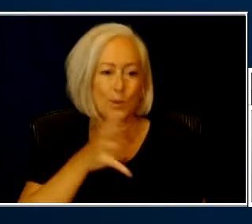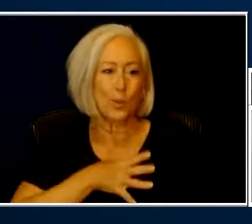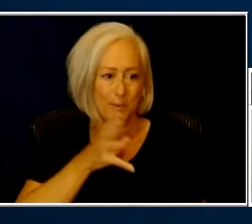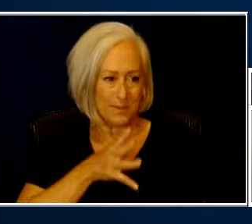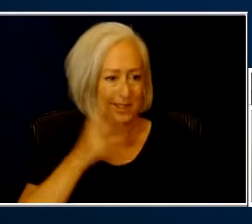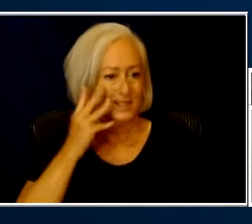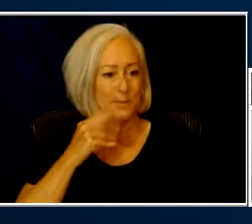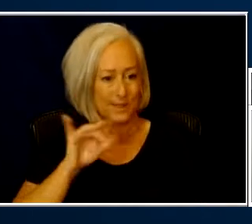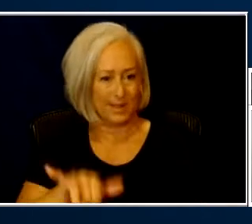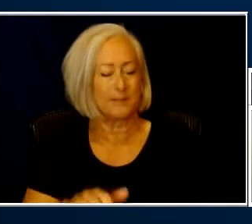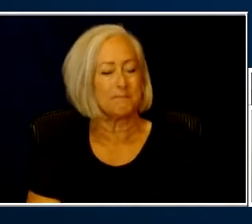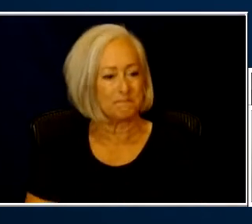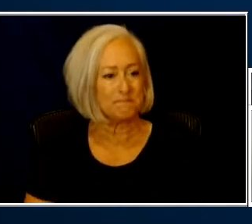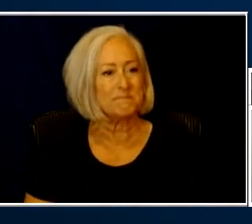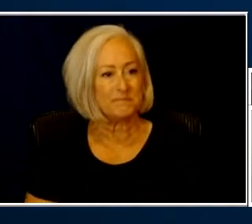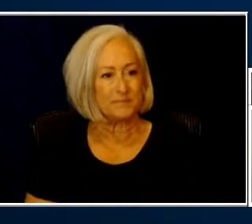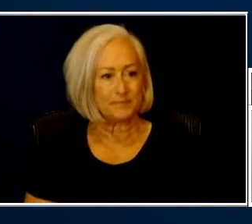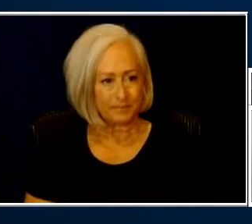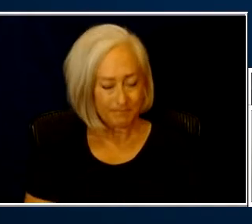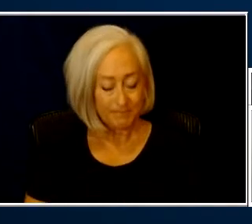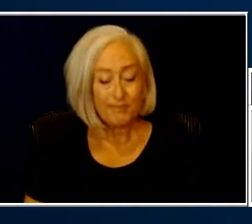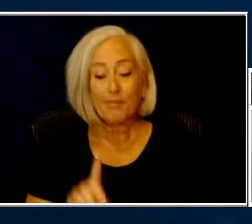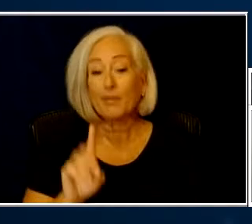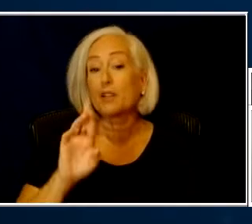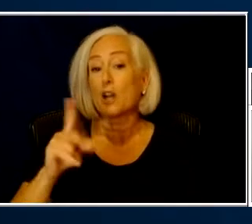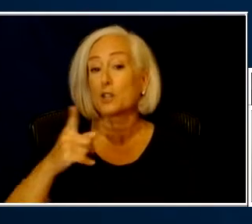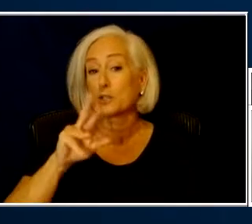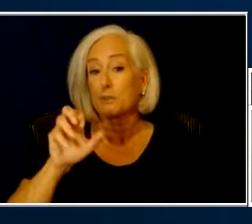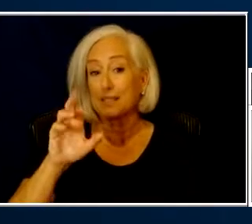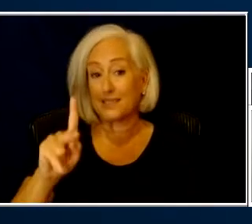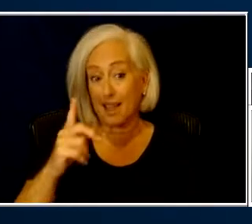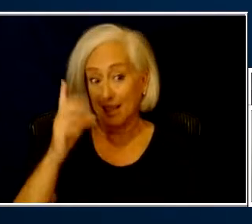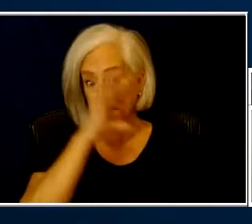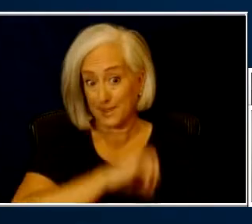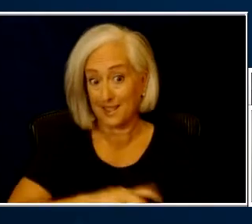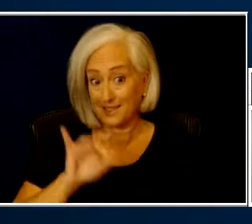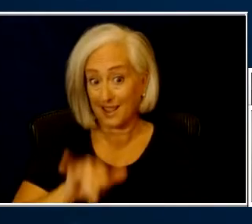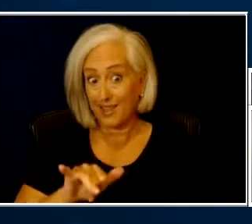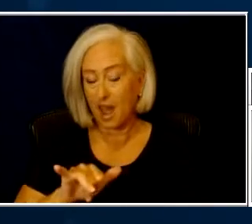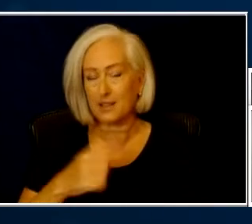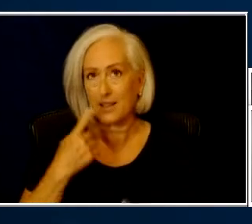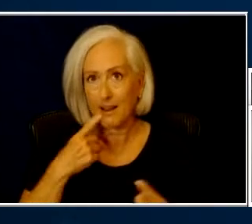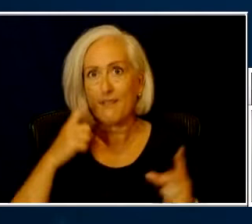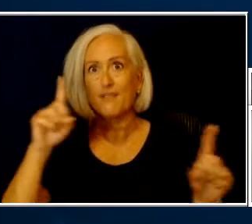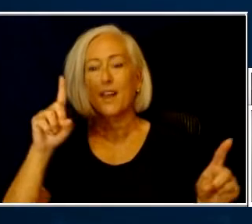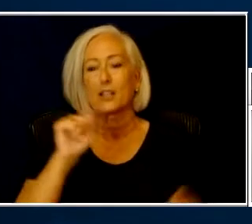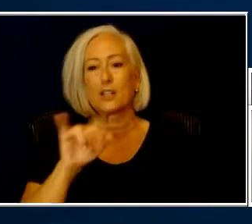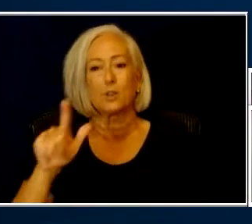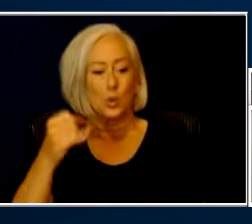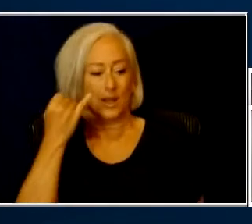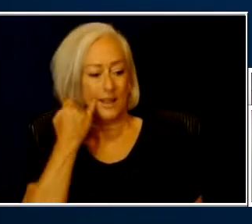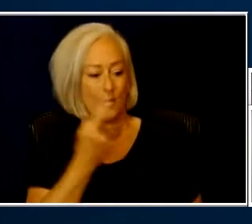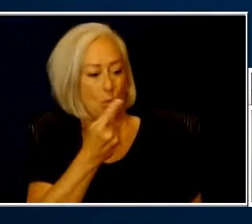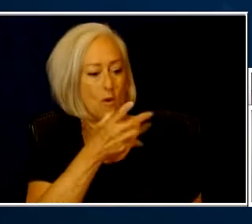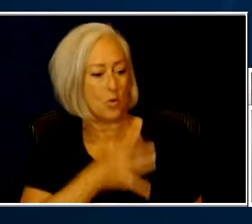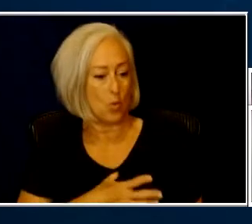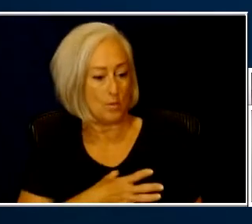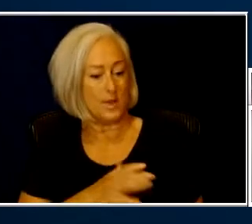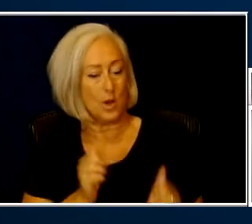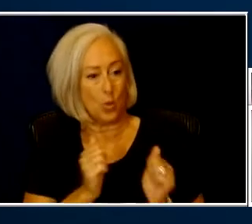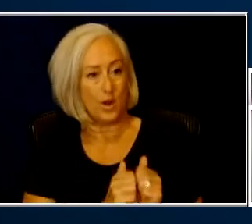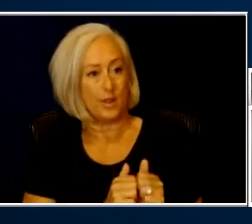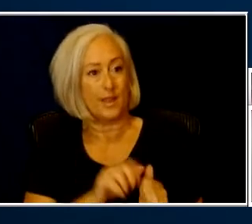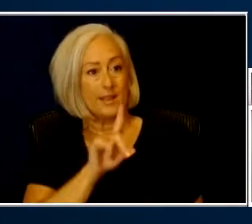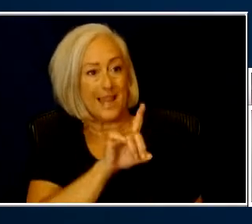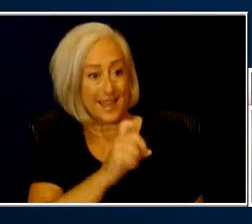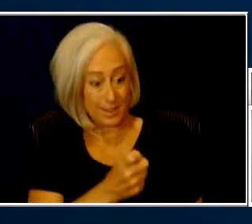Dr. Spuzak, I would imagine that to be a very effective tool when one woman who's been recently diagnosed to just hear Holly